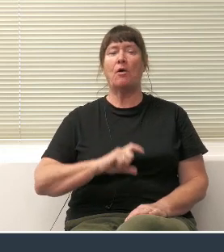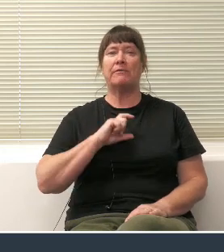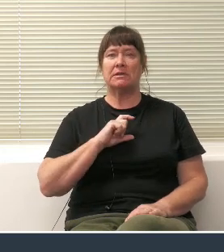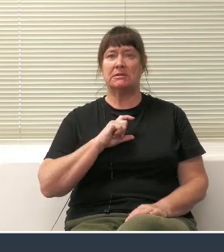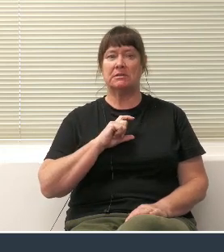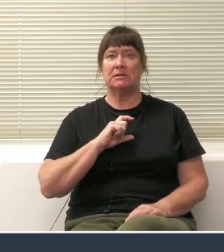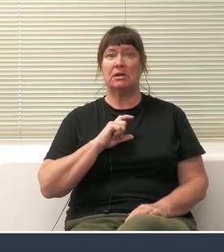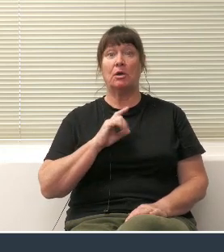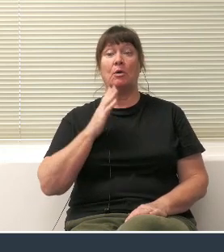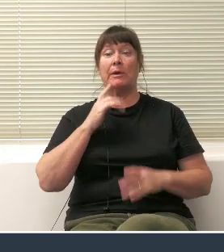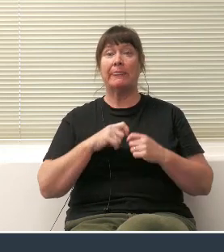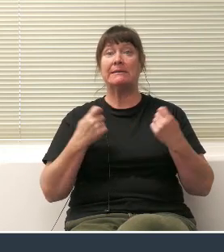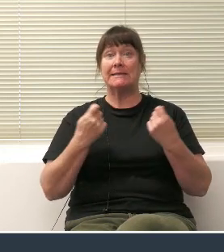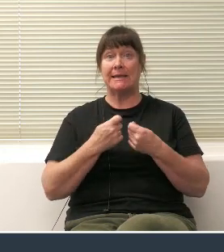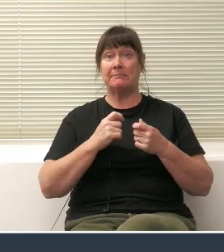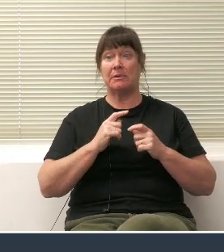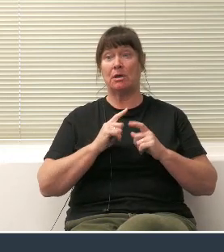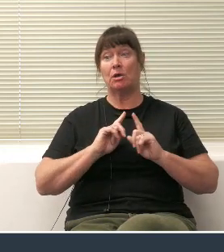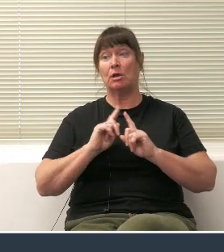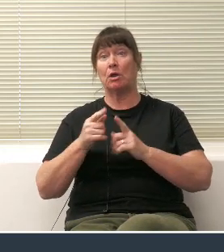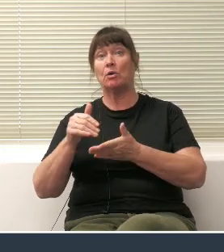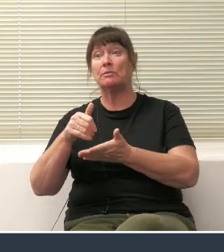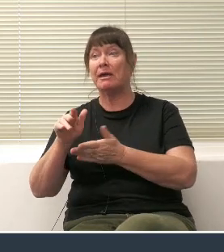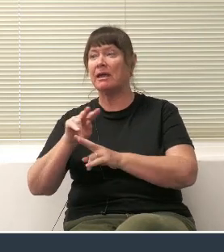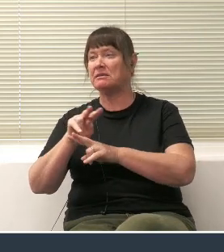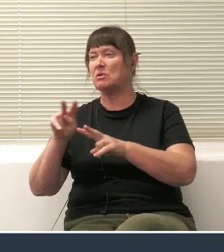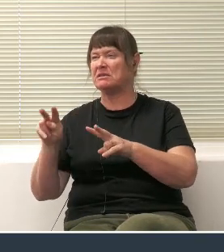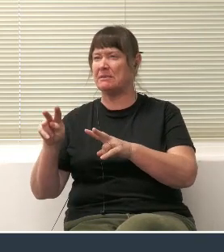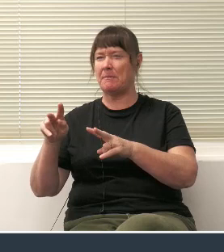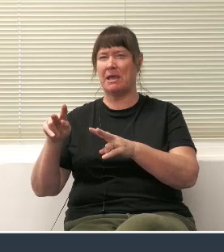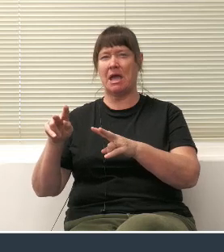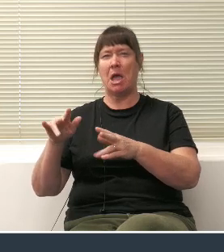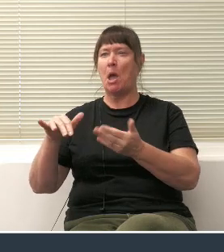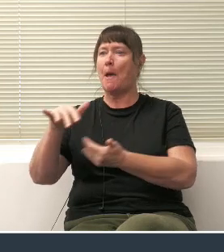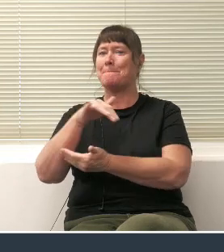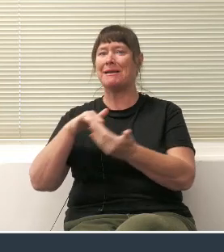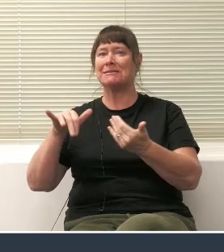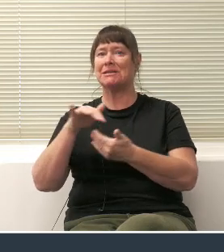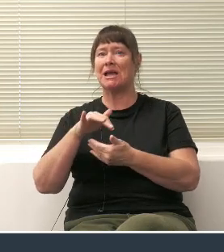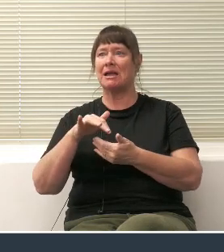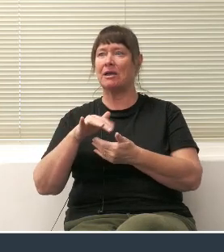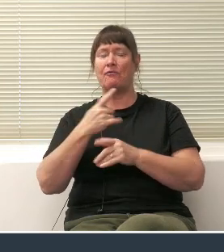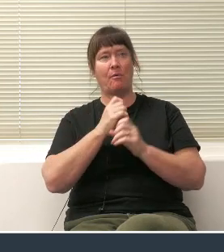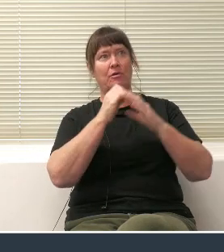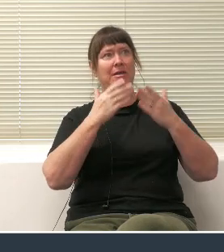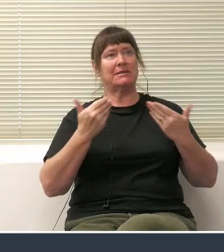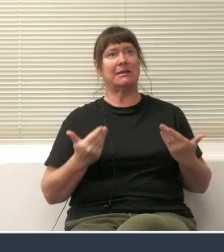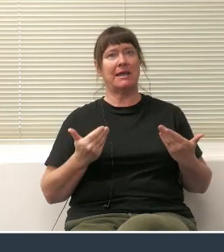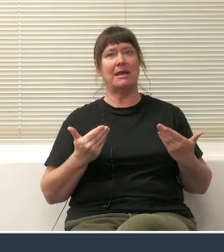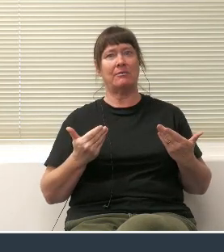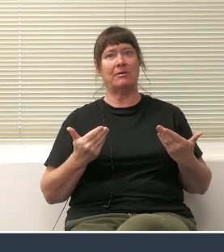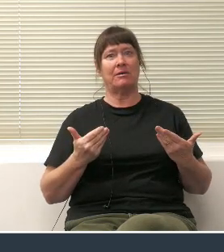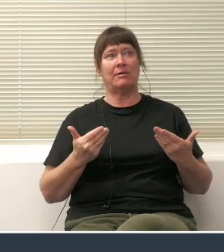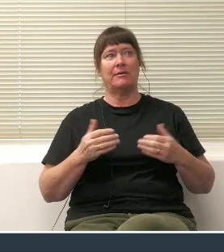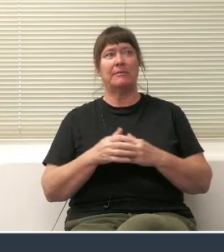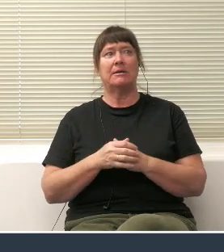do, the team do go to market, they'll probably see something as a hybrid between what we're thinking at this stage, all with those key outcomes achieved.